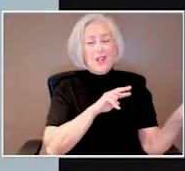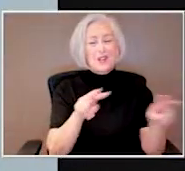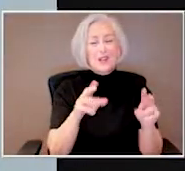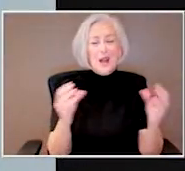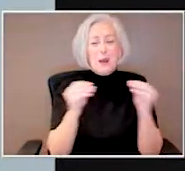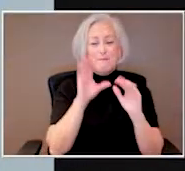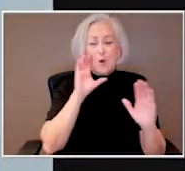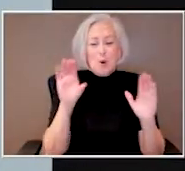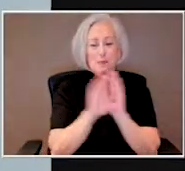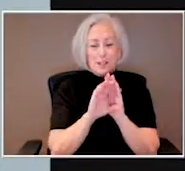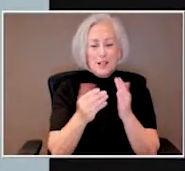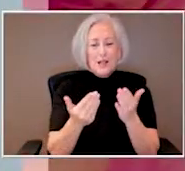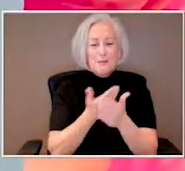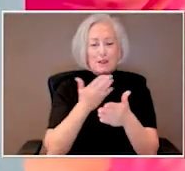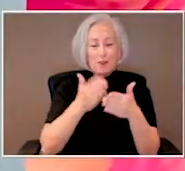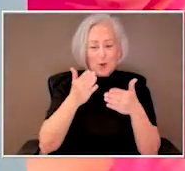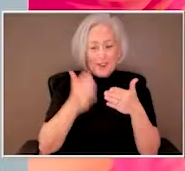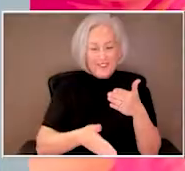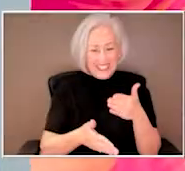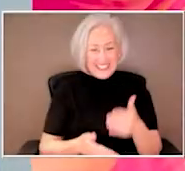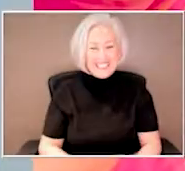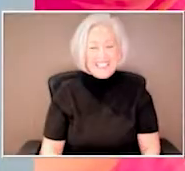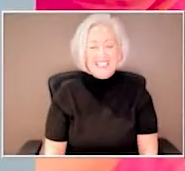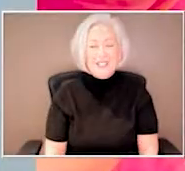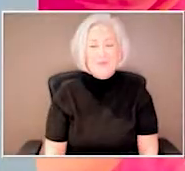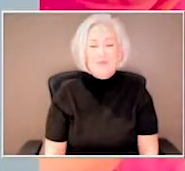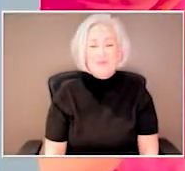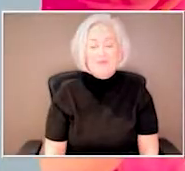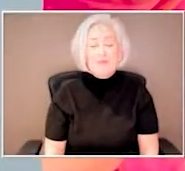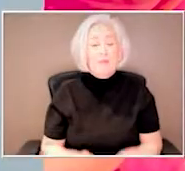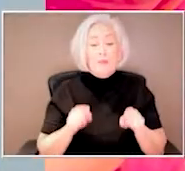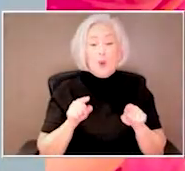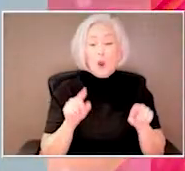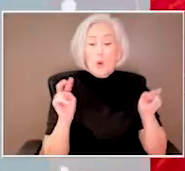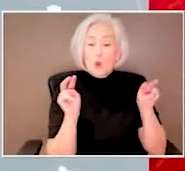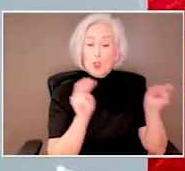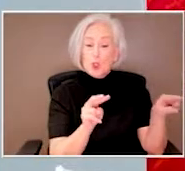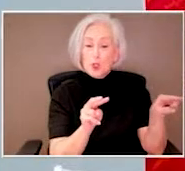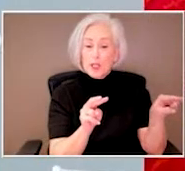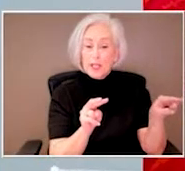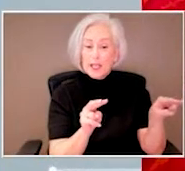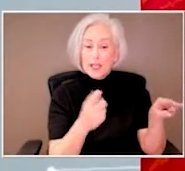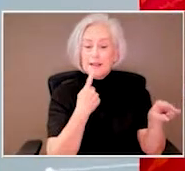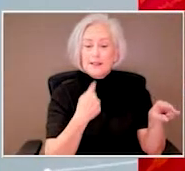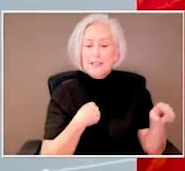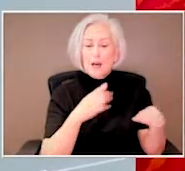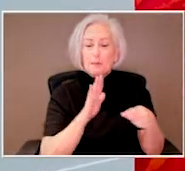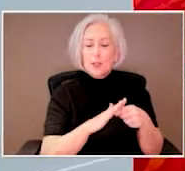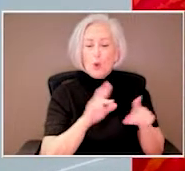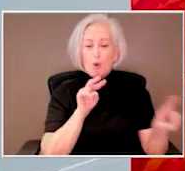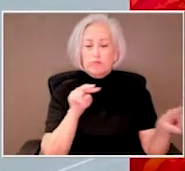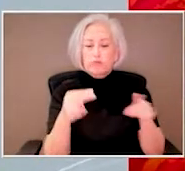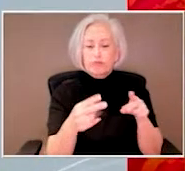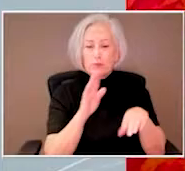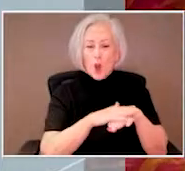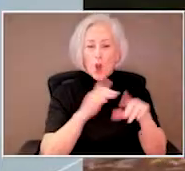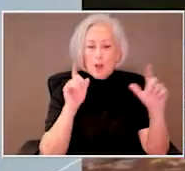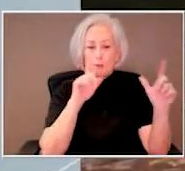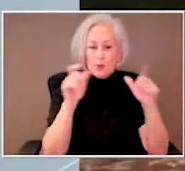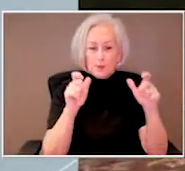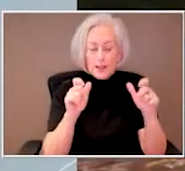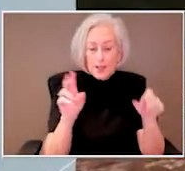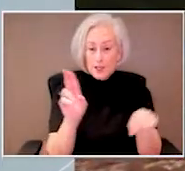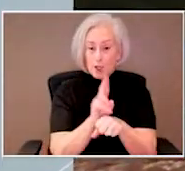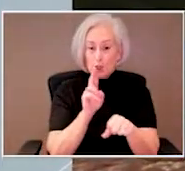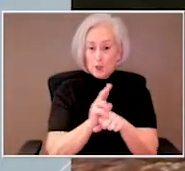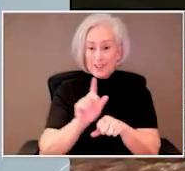close to wrapping up. And while we show you those, Ginny, I want to ask you about your take on photography. You say it's using left brain and right brain at the